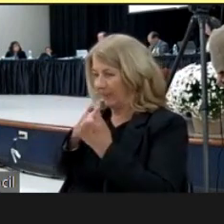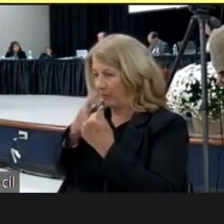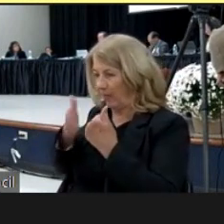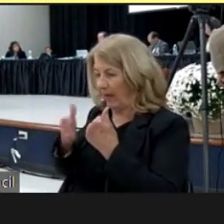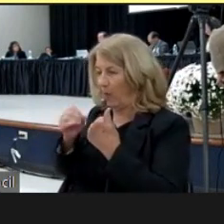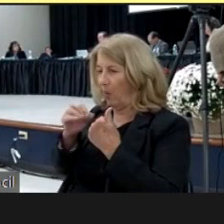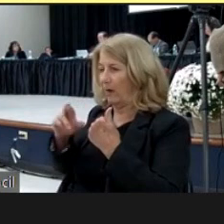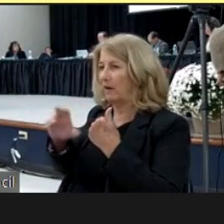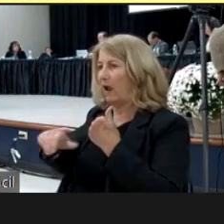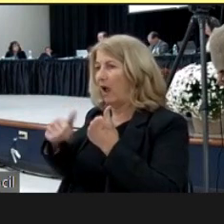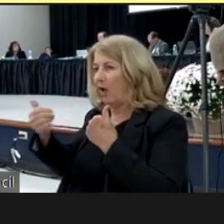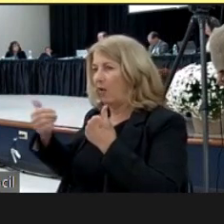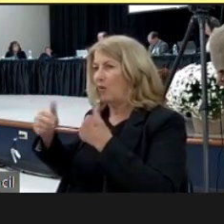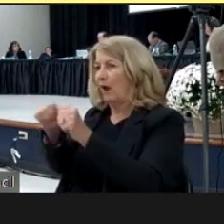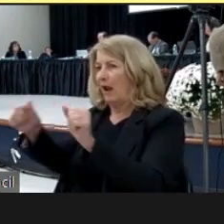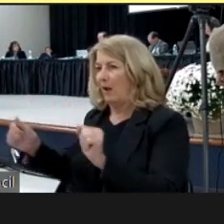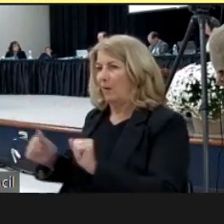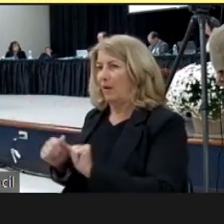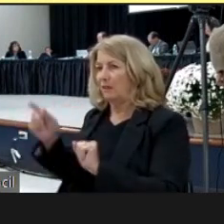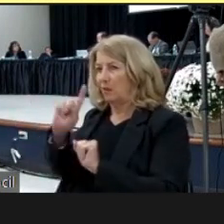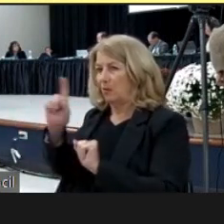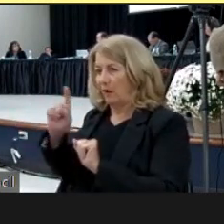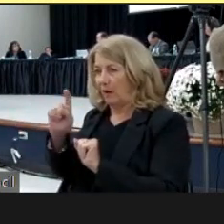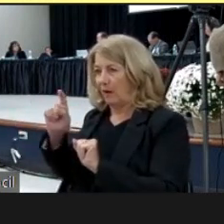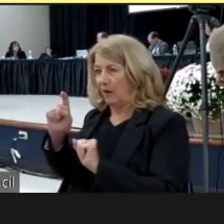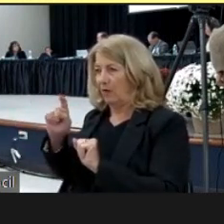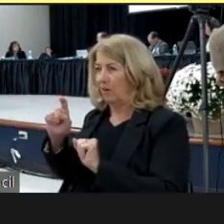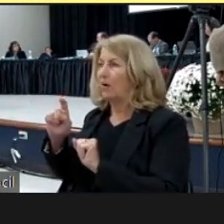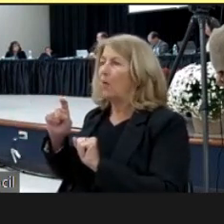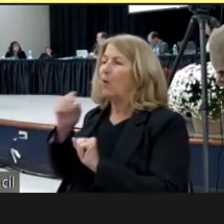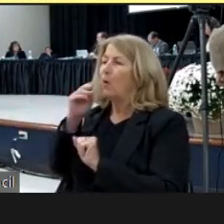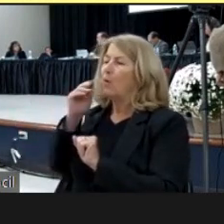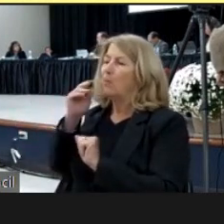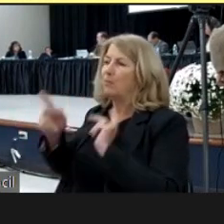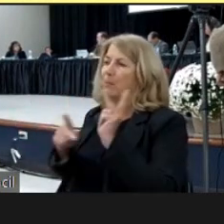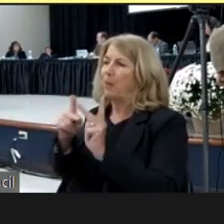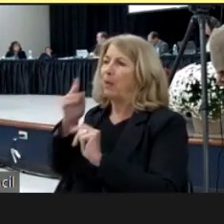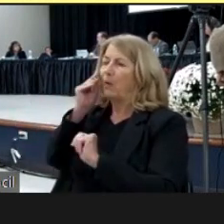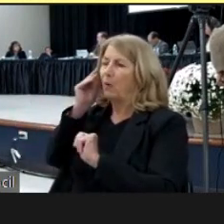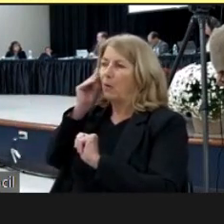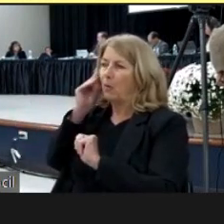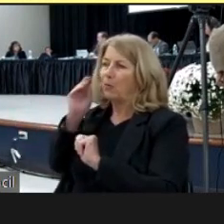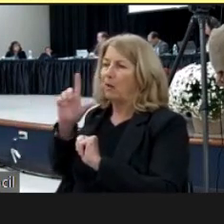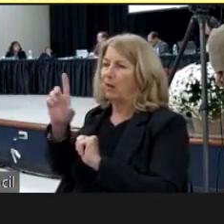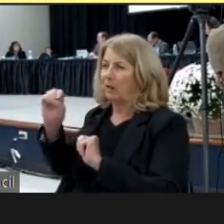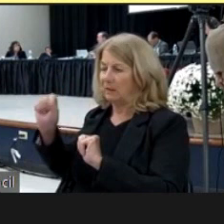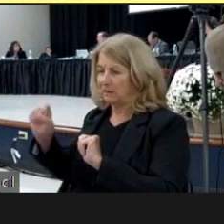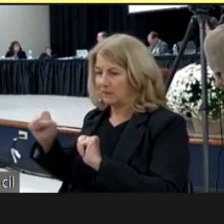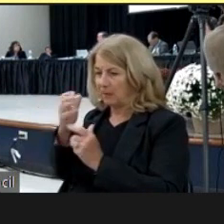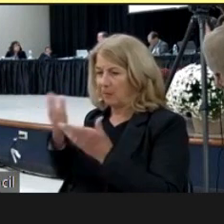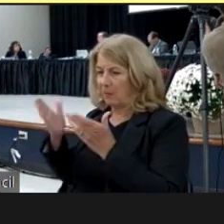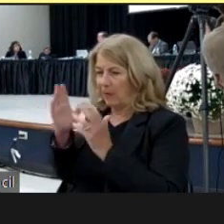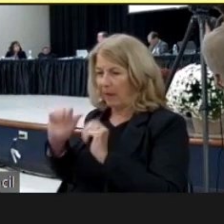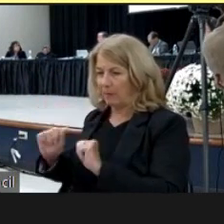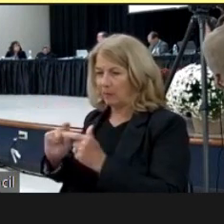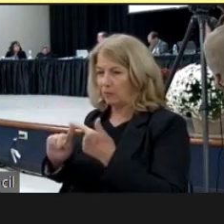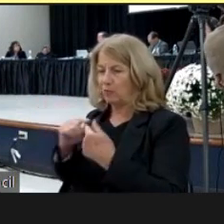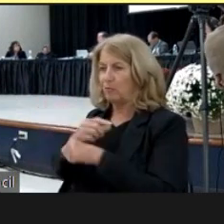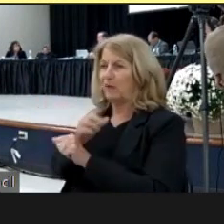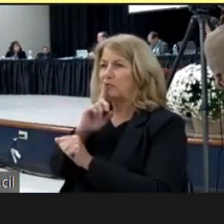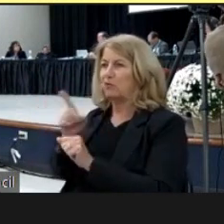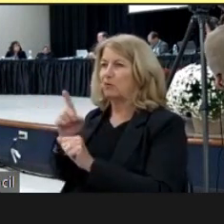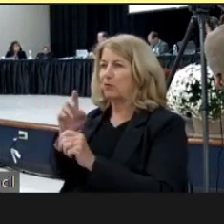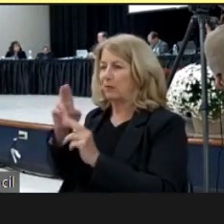there's frequent traffic by the people experiencing homelessness might be able to, where we can make sure our facilities